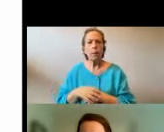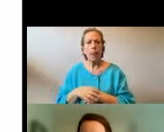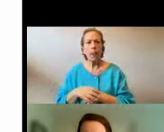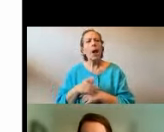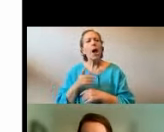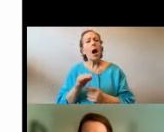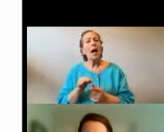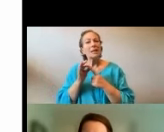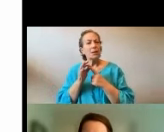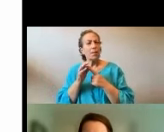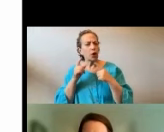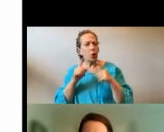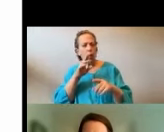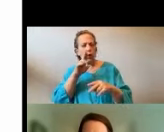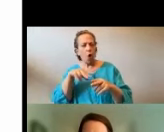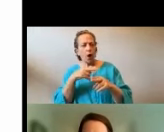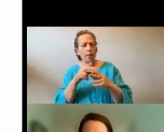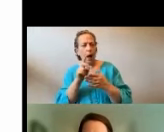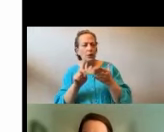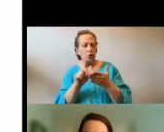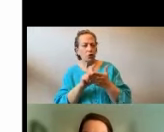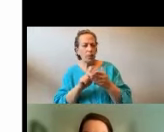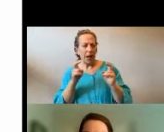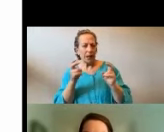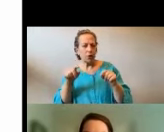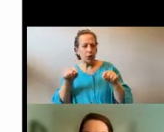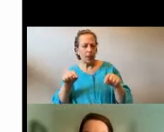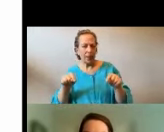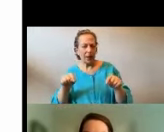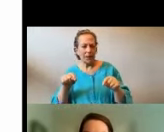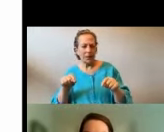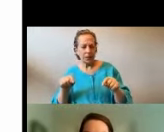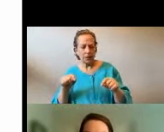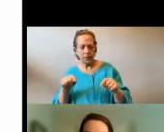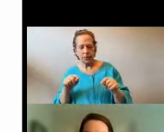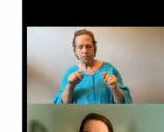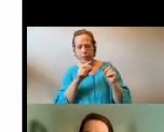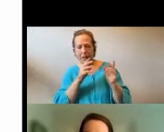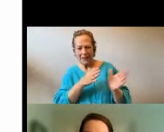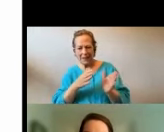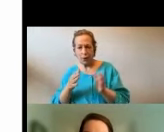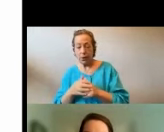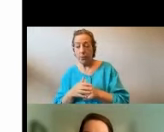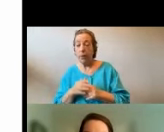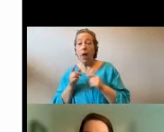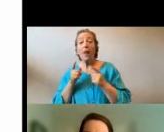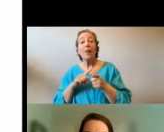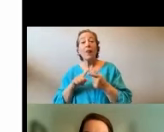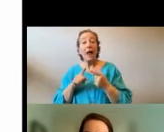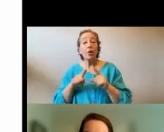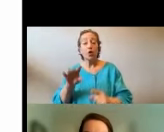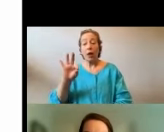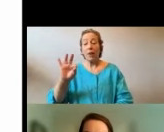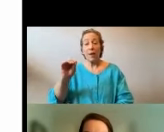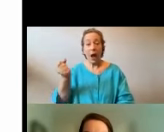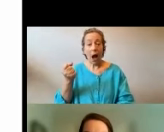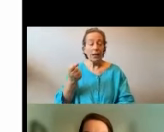about discrimination issues in this webinar series. And in the 90s, we saw, really the lawyers